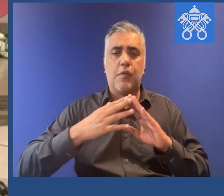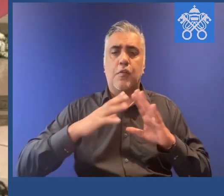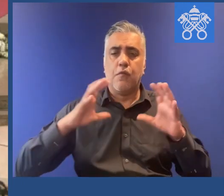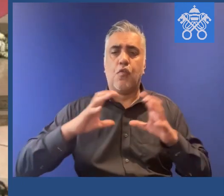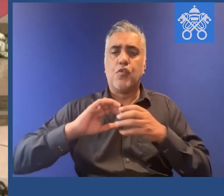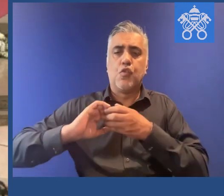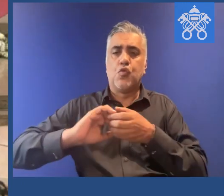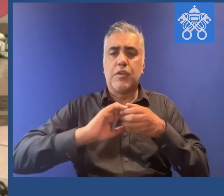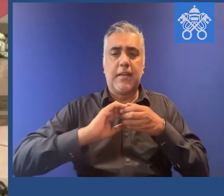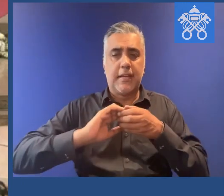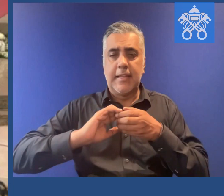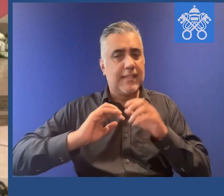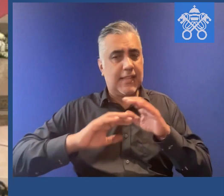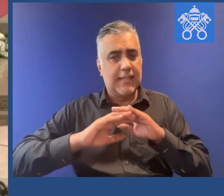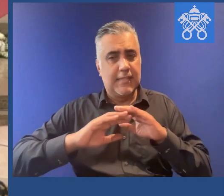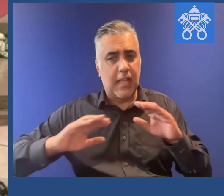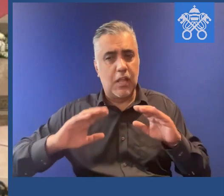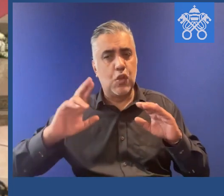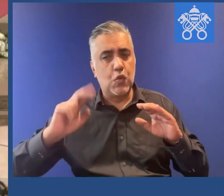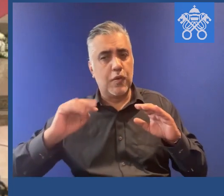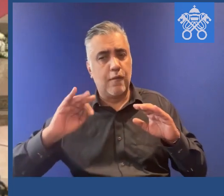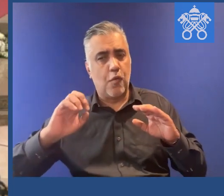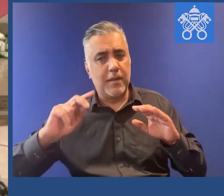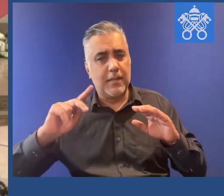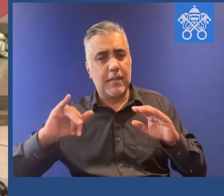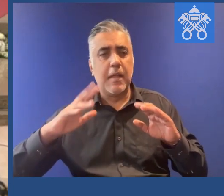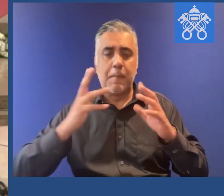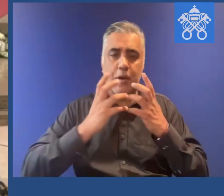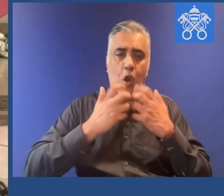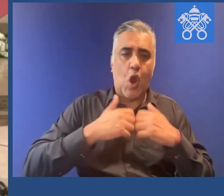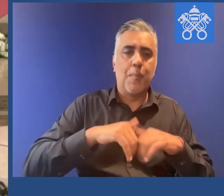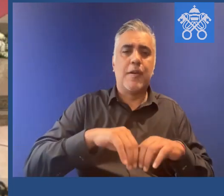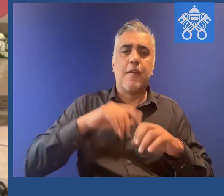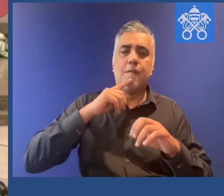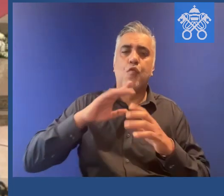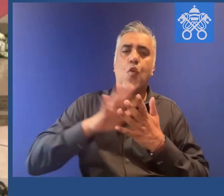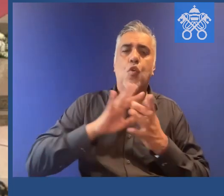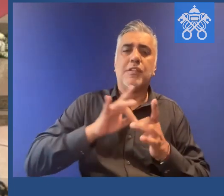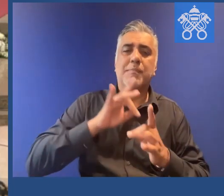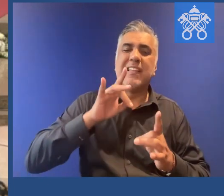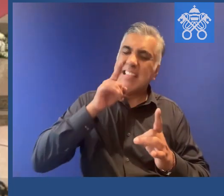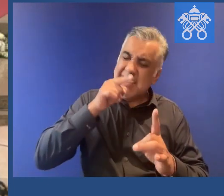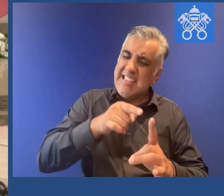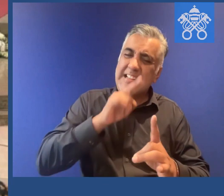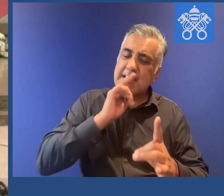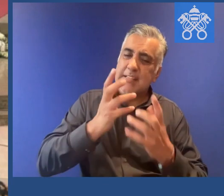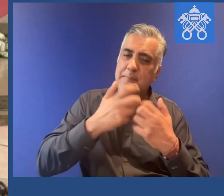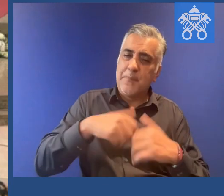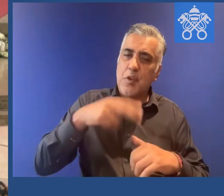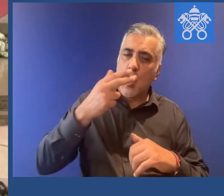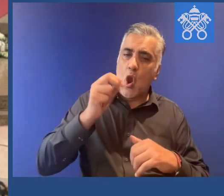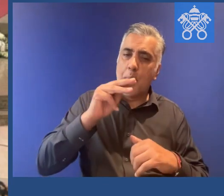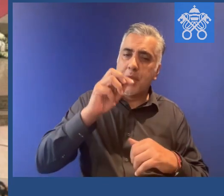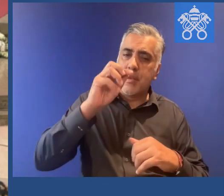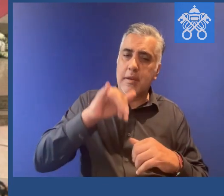in a unity that is not uniformity, but in harmony, for the Holy Spirit is harmony. If we